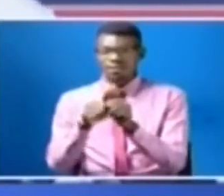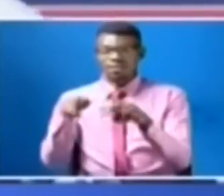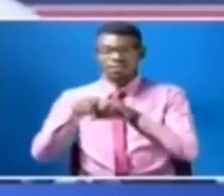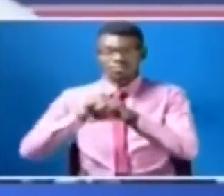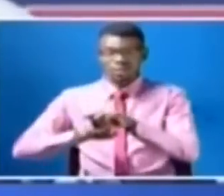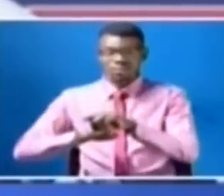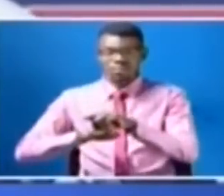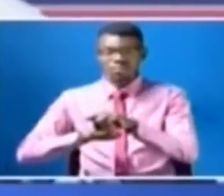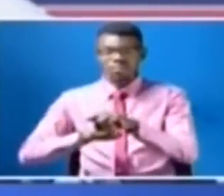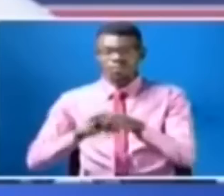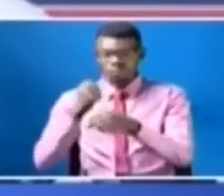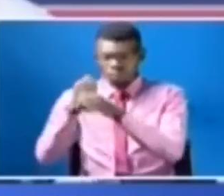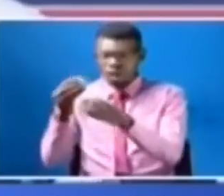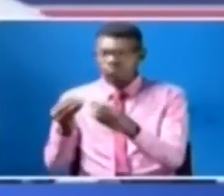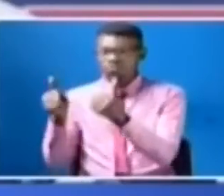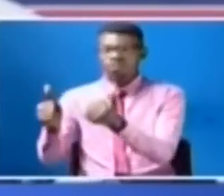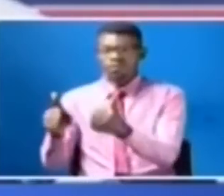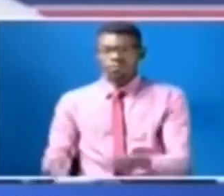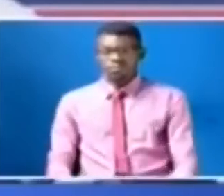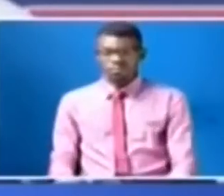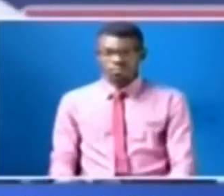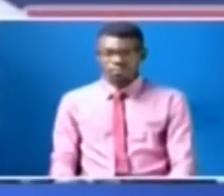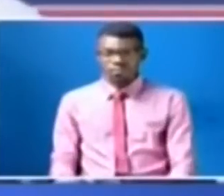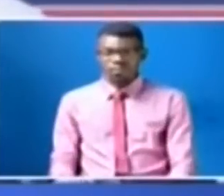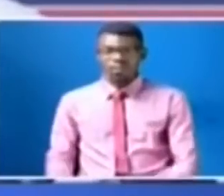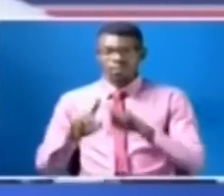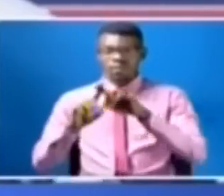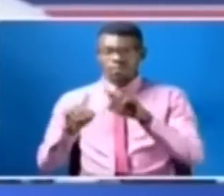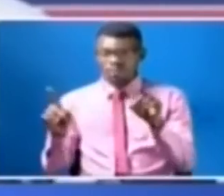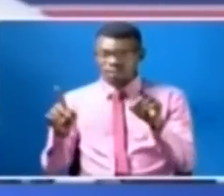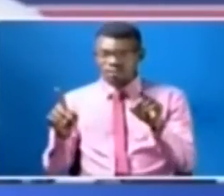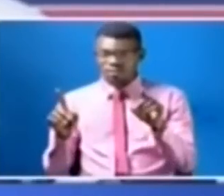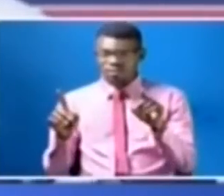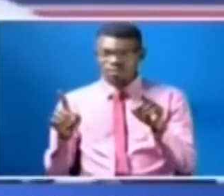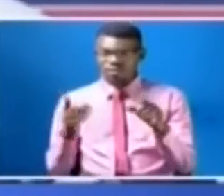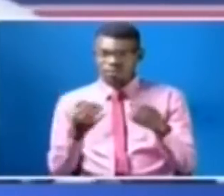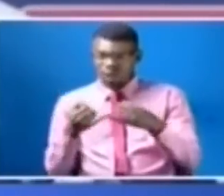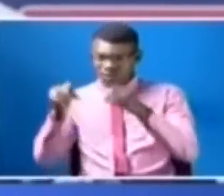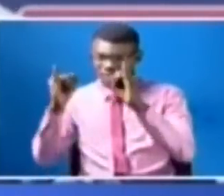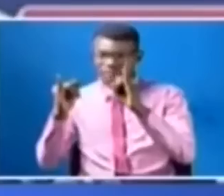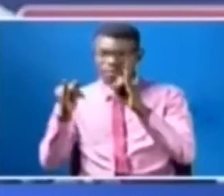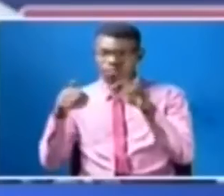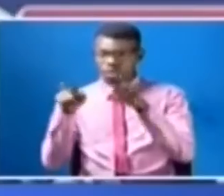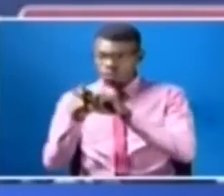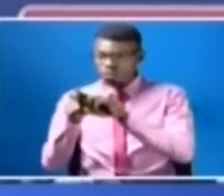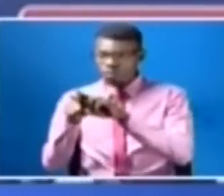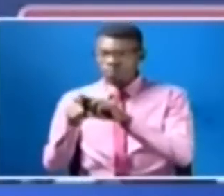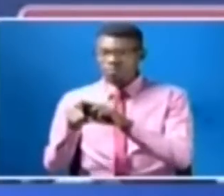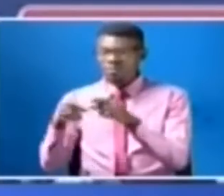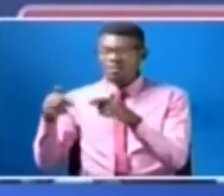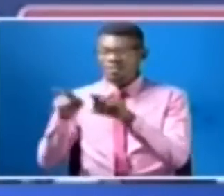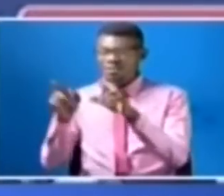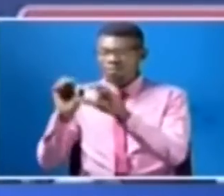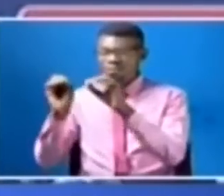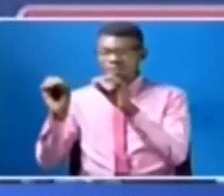We work on it. Not enough, visibly, since two games, but the level, it's not the same also. You know, when you are